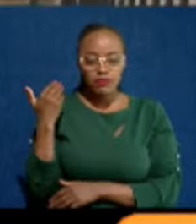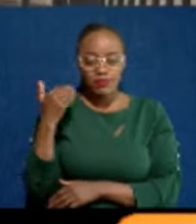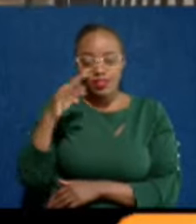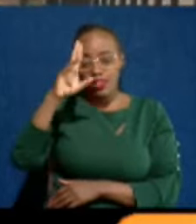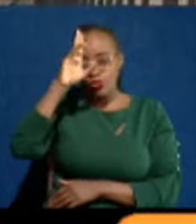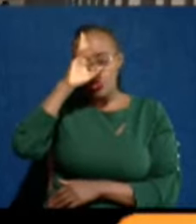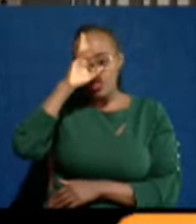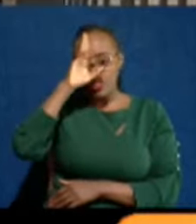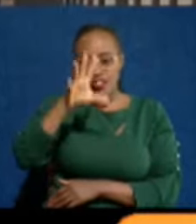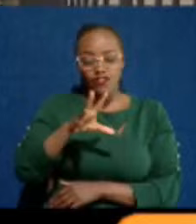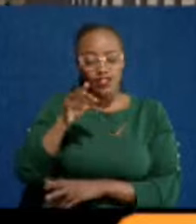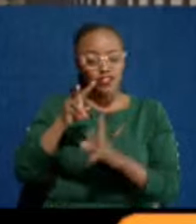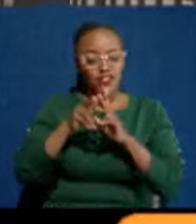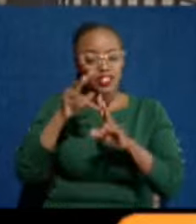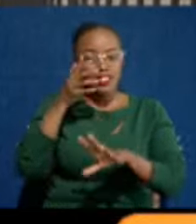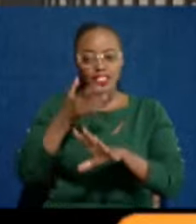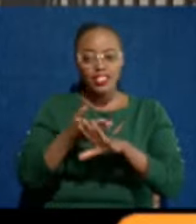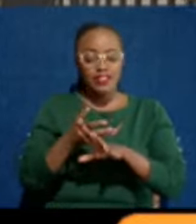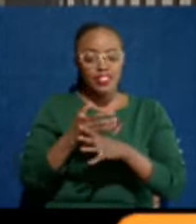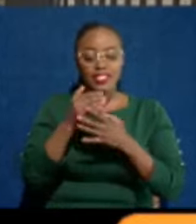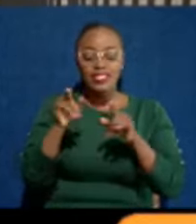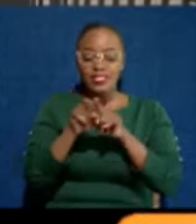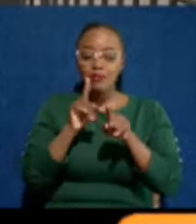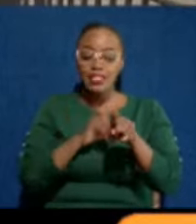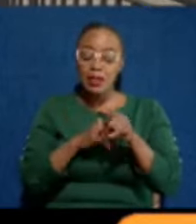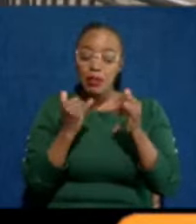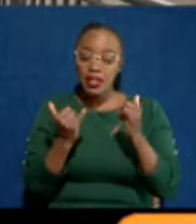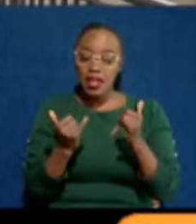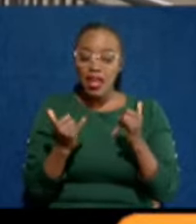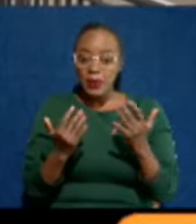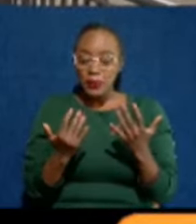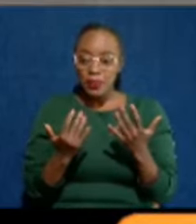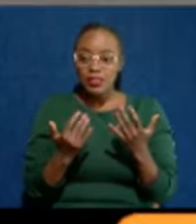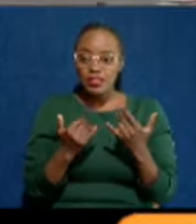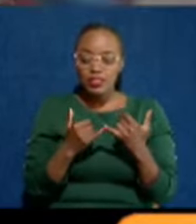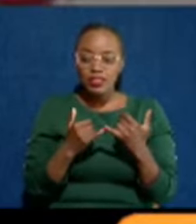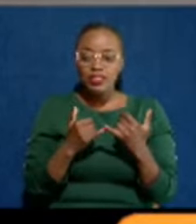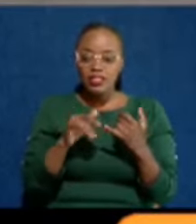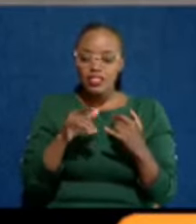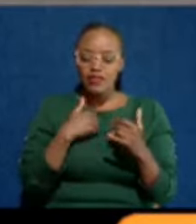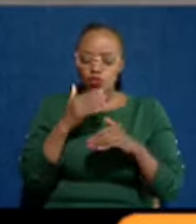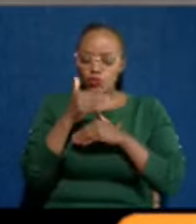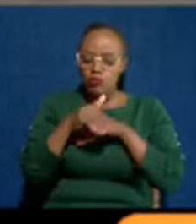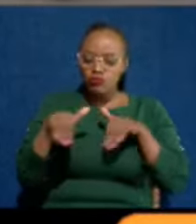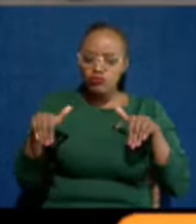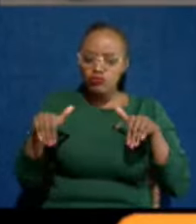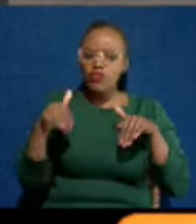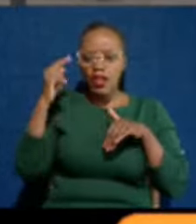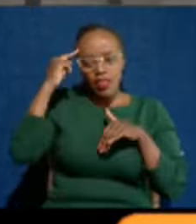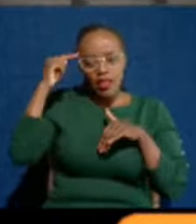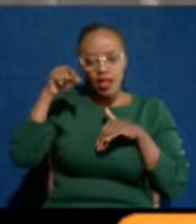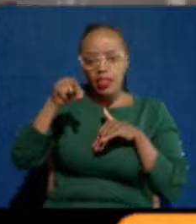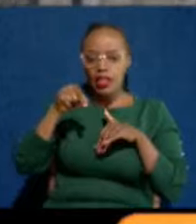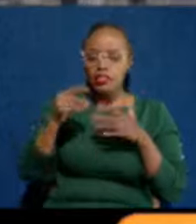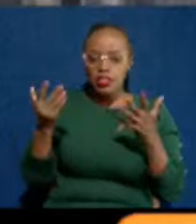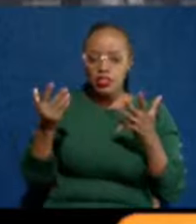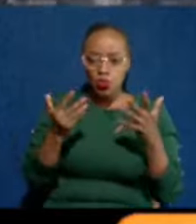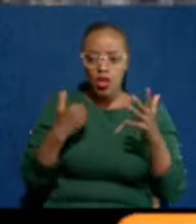police find it very difficult in moments like this to be impartial. And I think that's where the problem